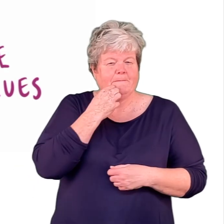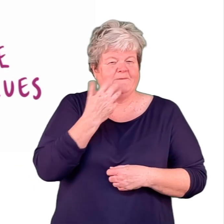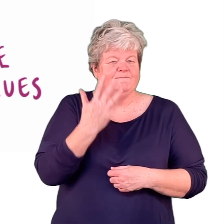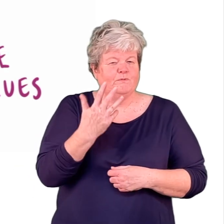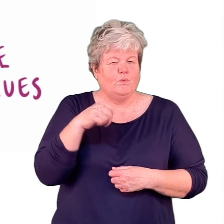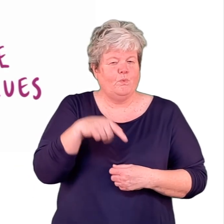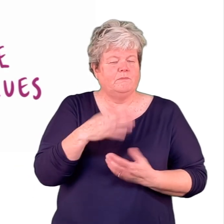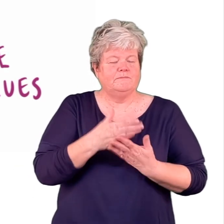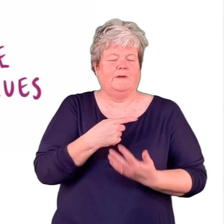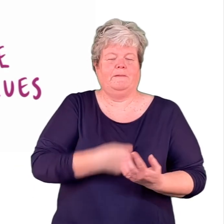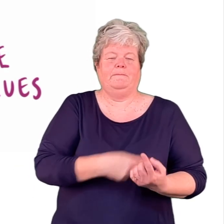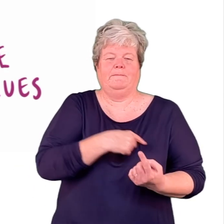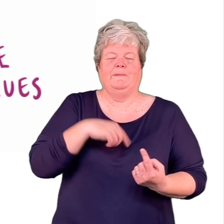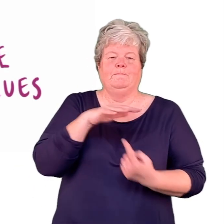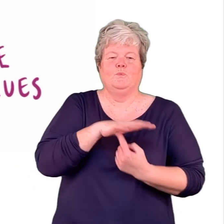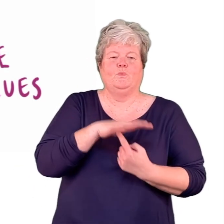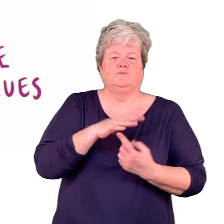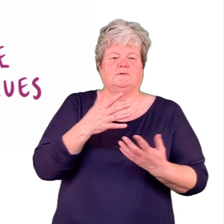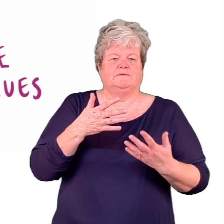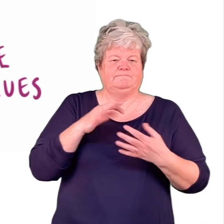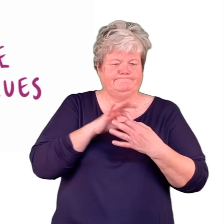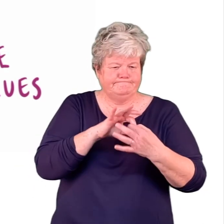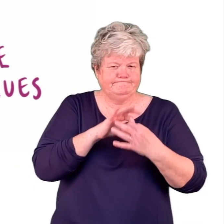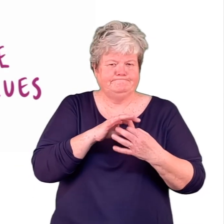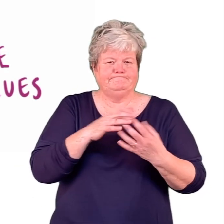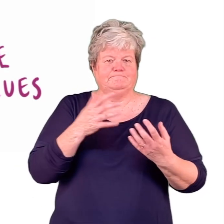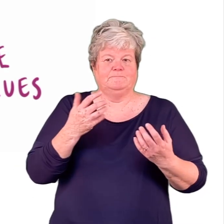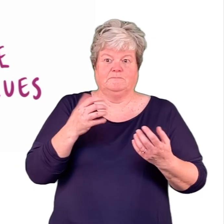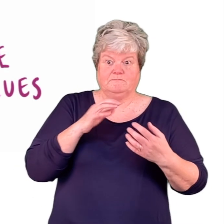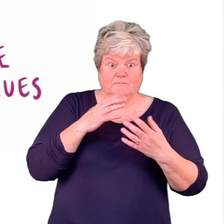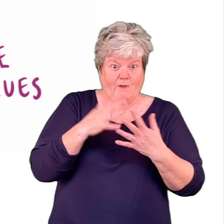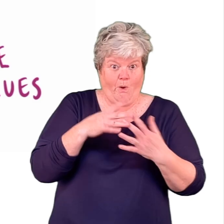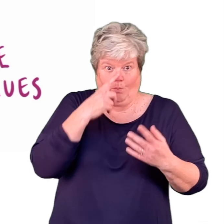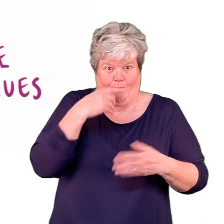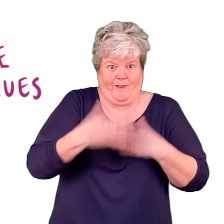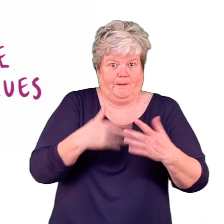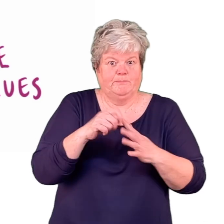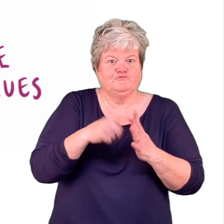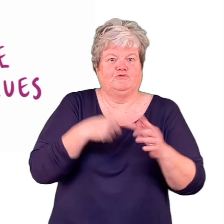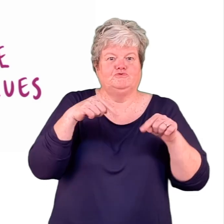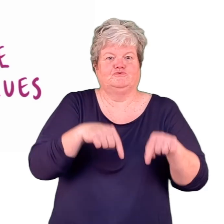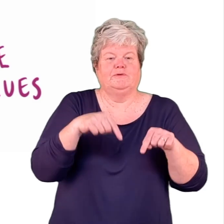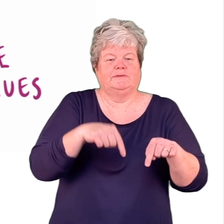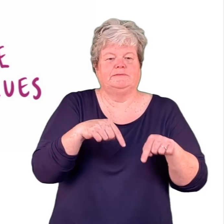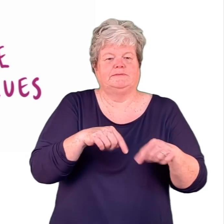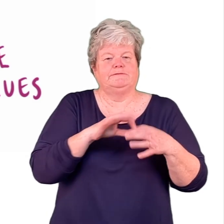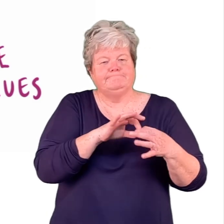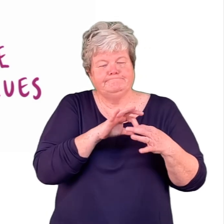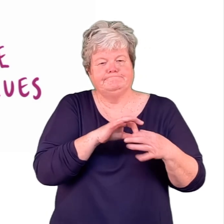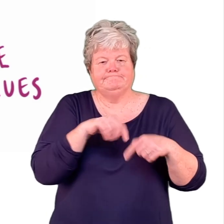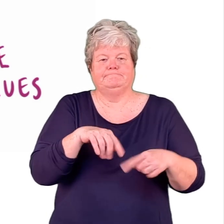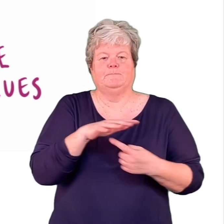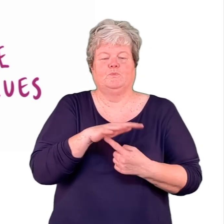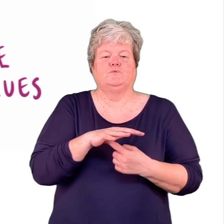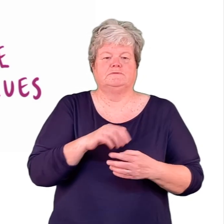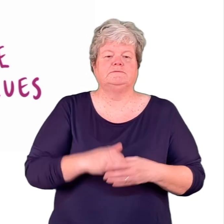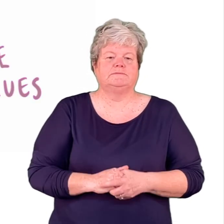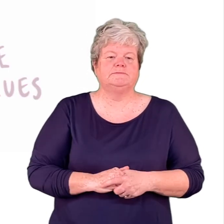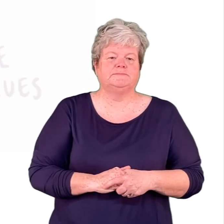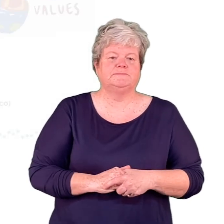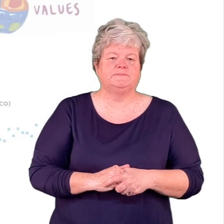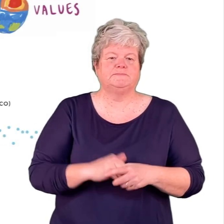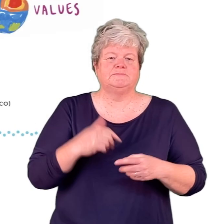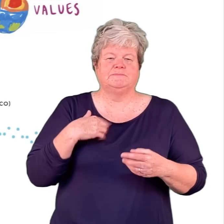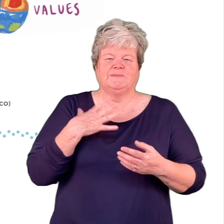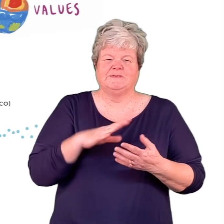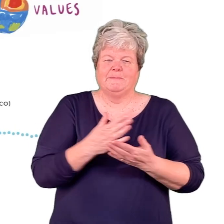next principle is be honest about the scope and resources and don't overpromise. Agree ways of working and core values.